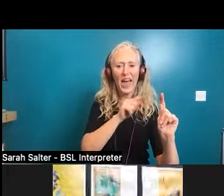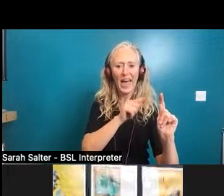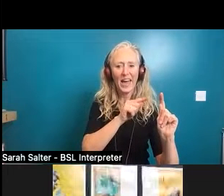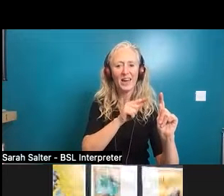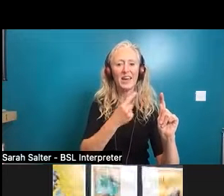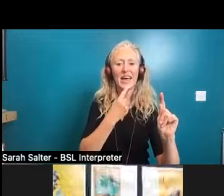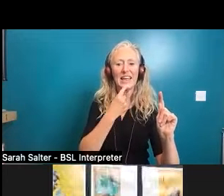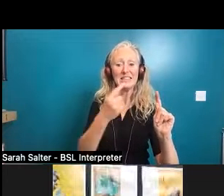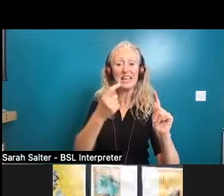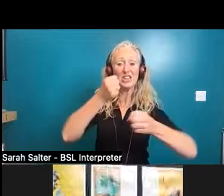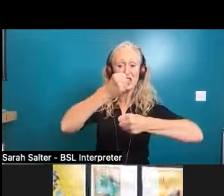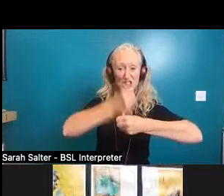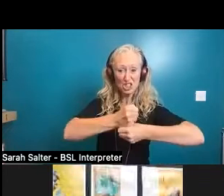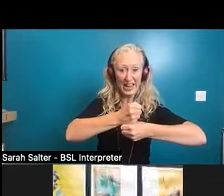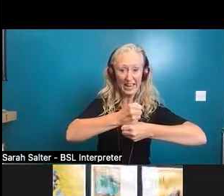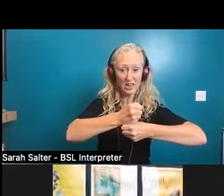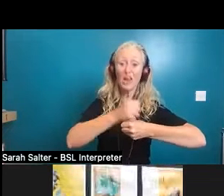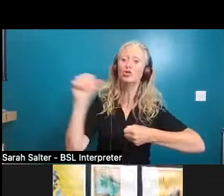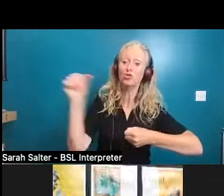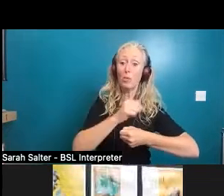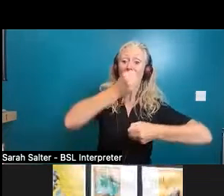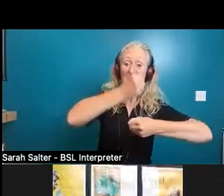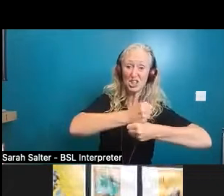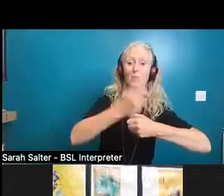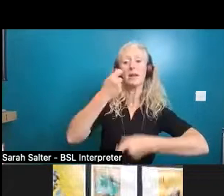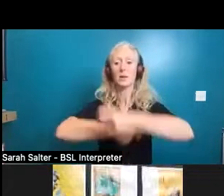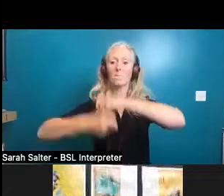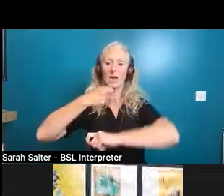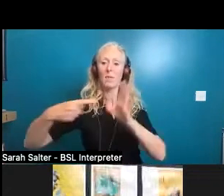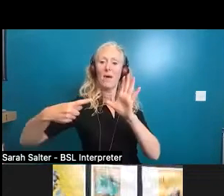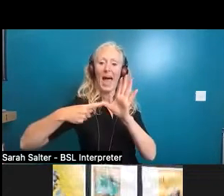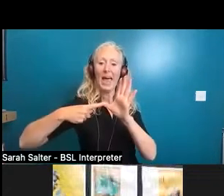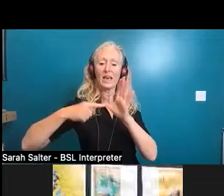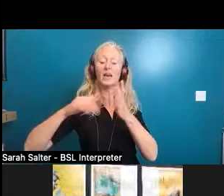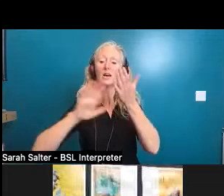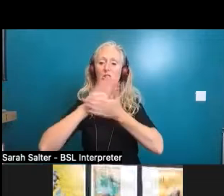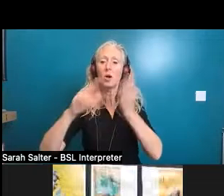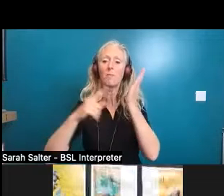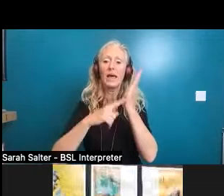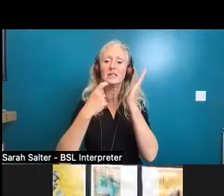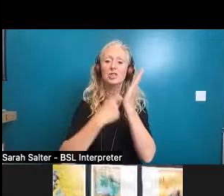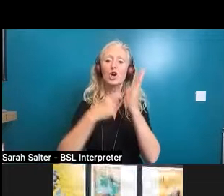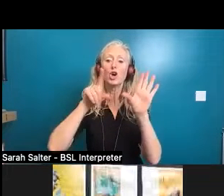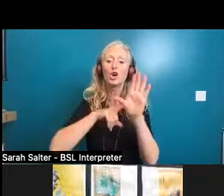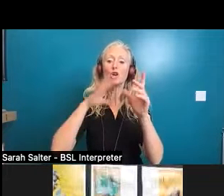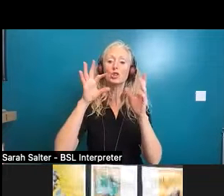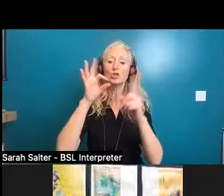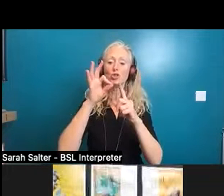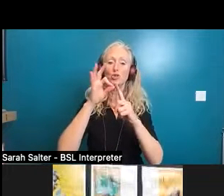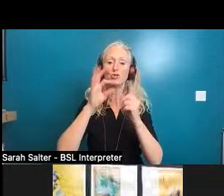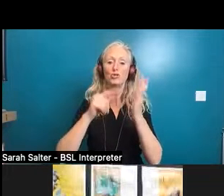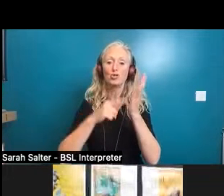the G has changed to an A, and that changes tryptophan to another nothing. And that means